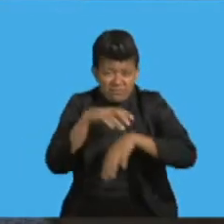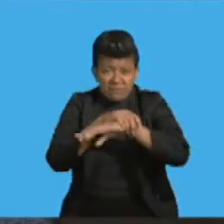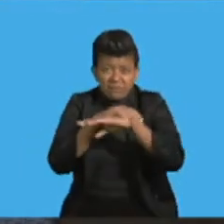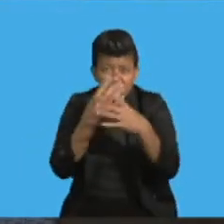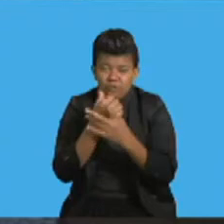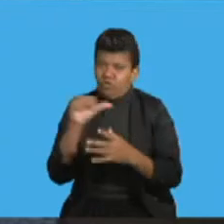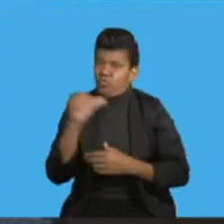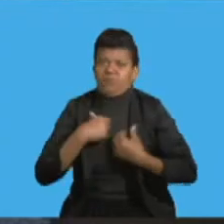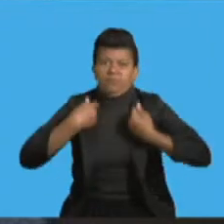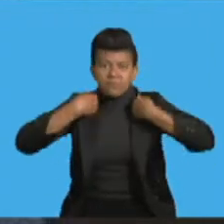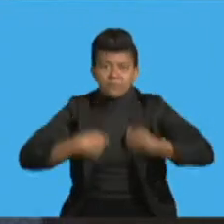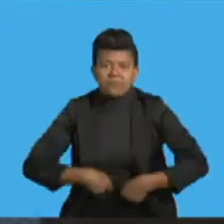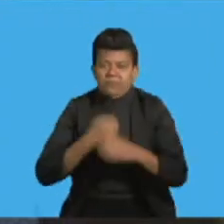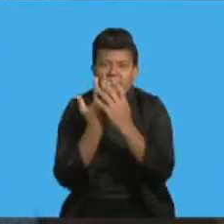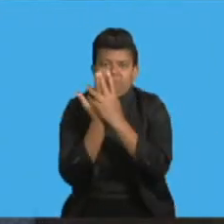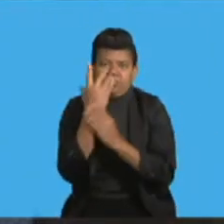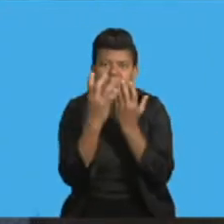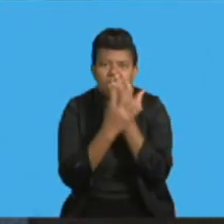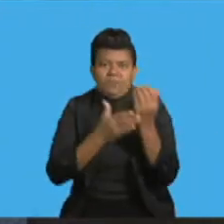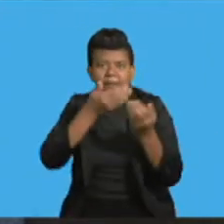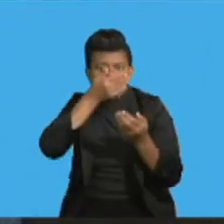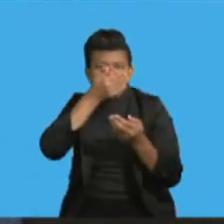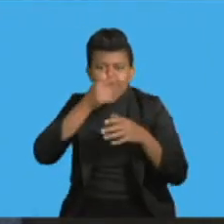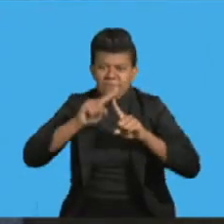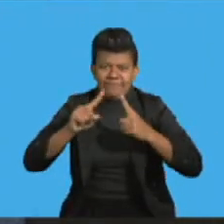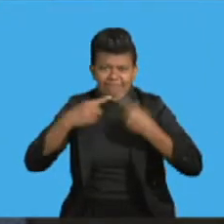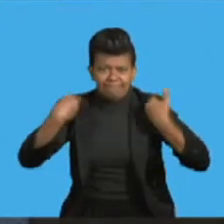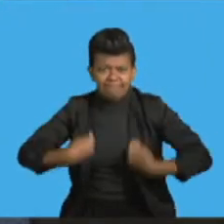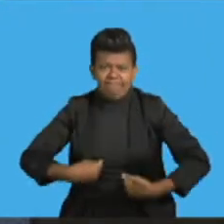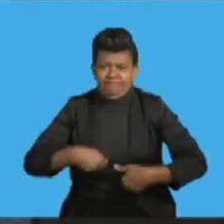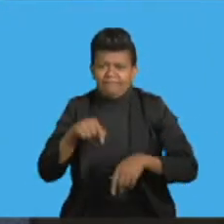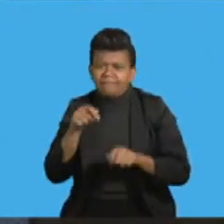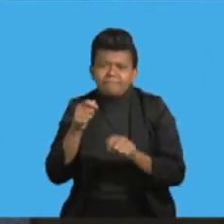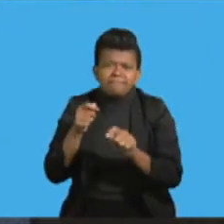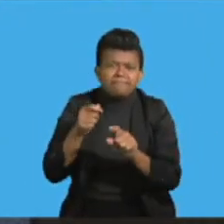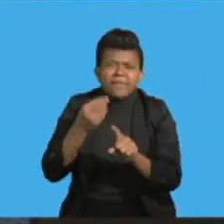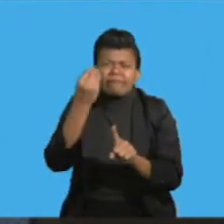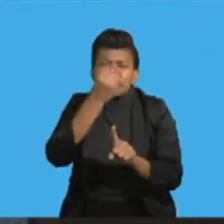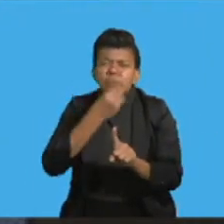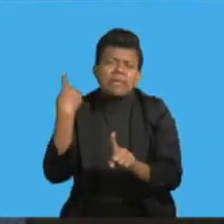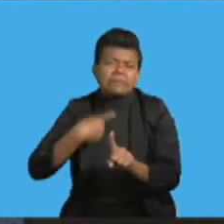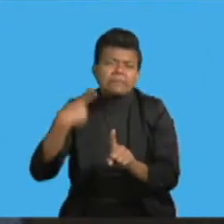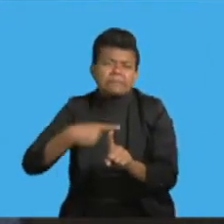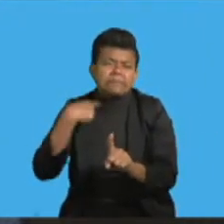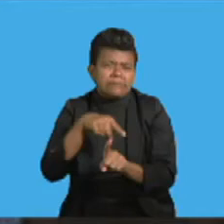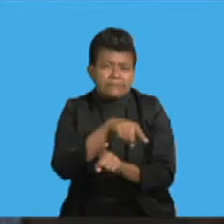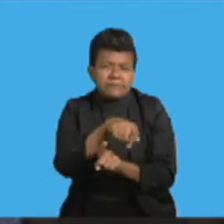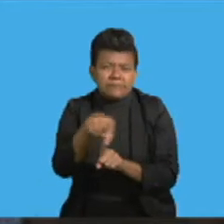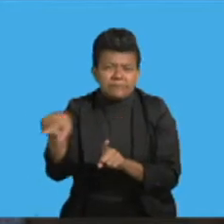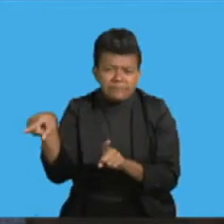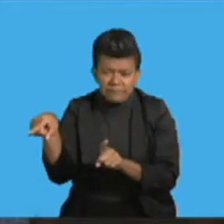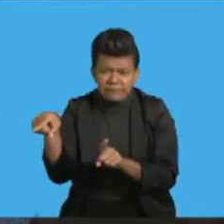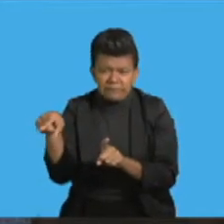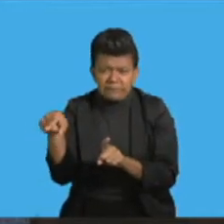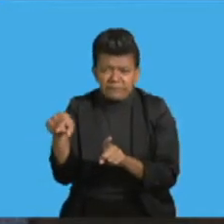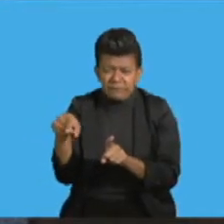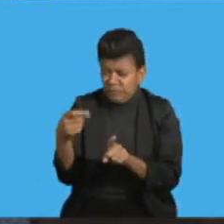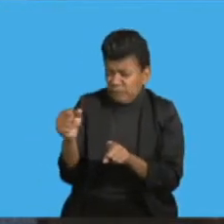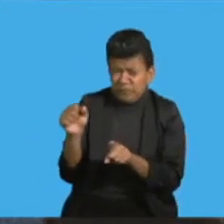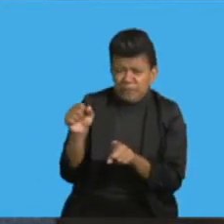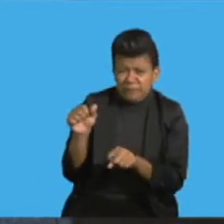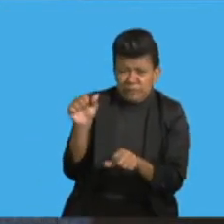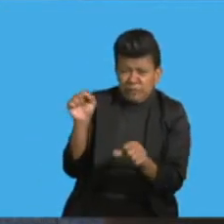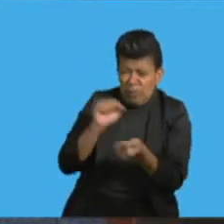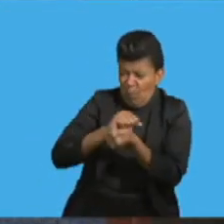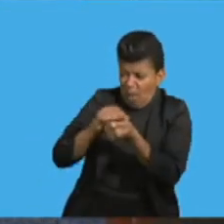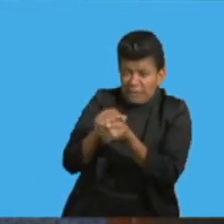of our houses and households, and keeping food and eating utensils away from rats and pets and the washing of fruits